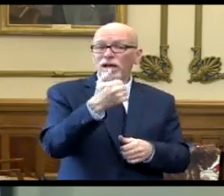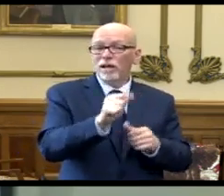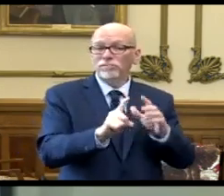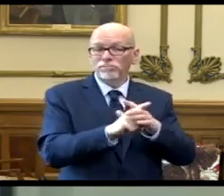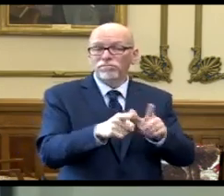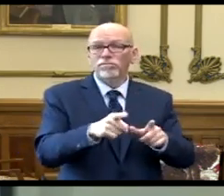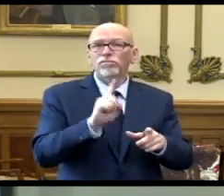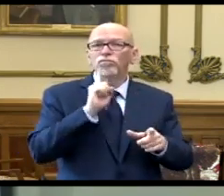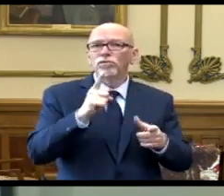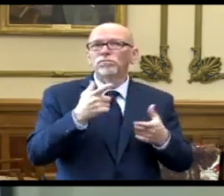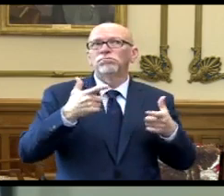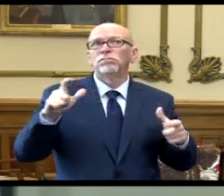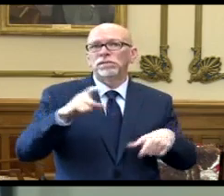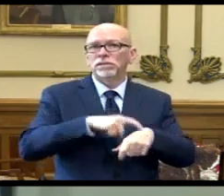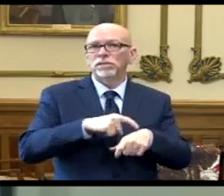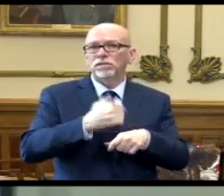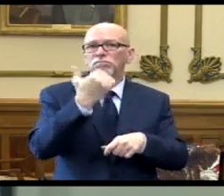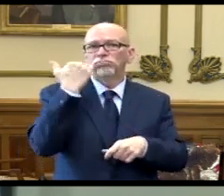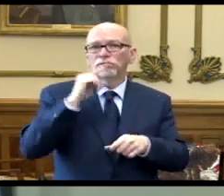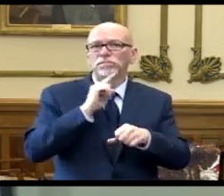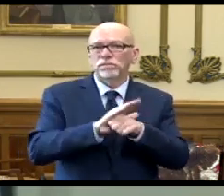a substantial commitment of